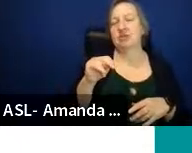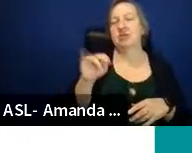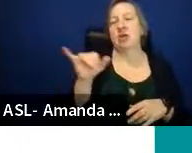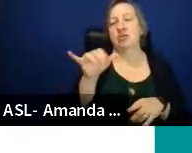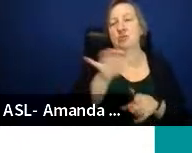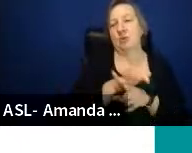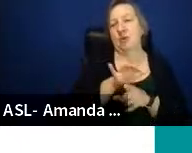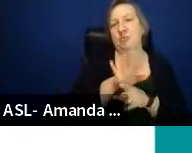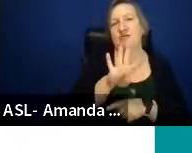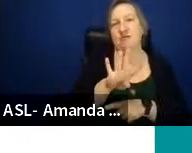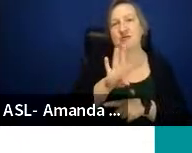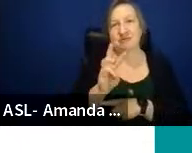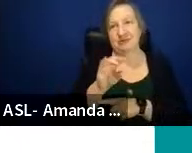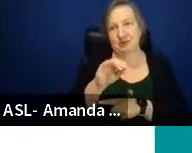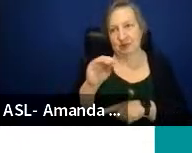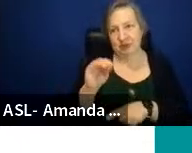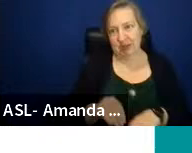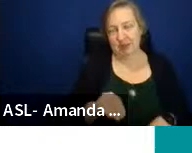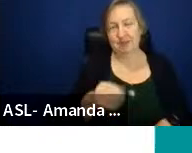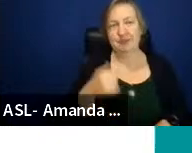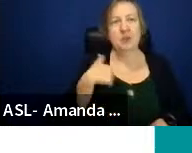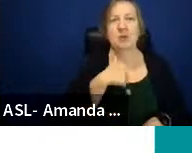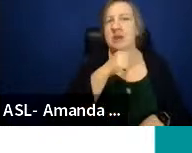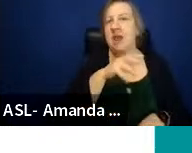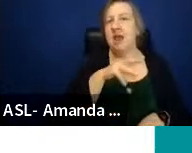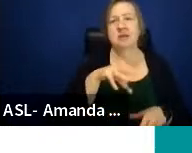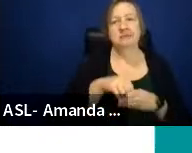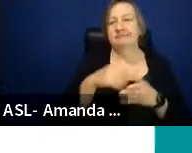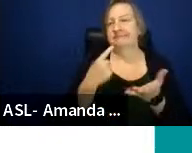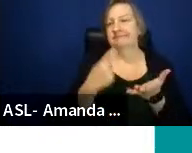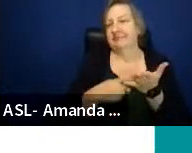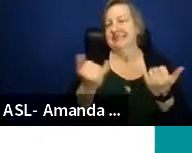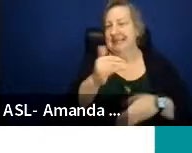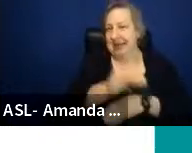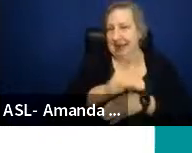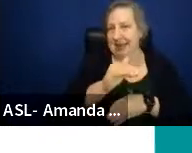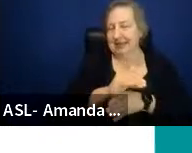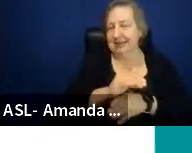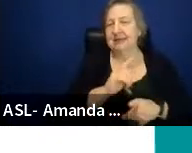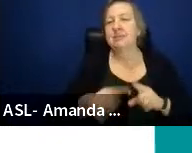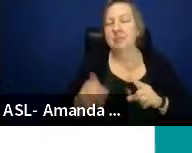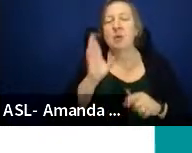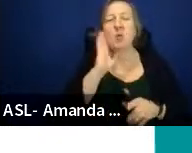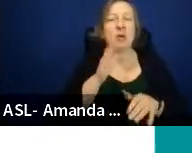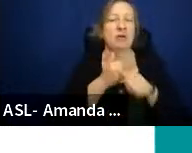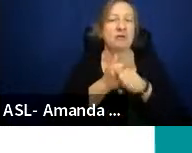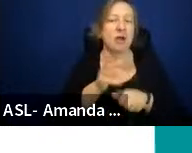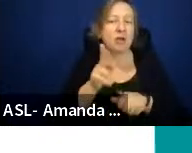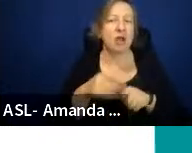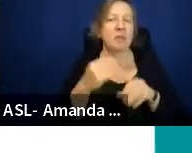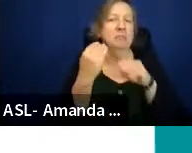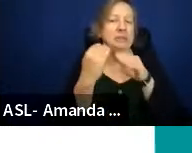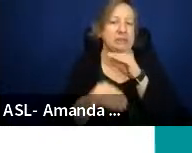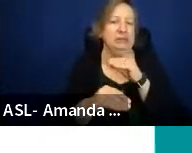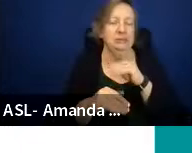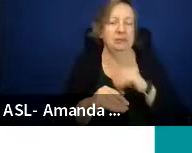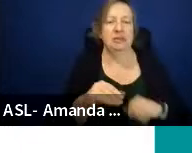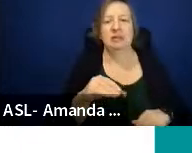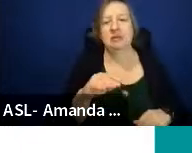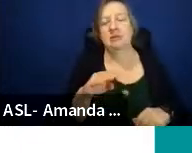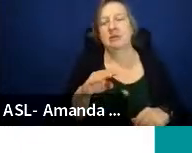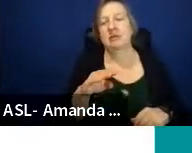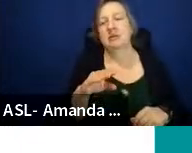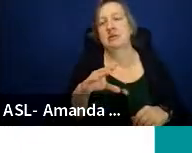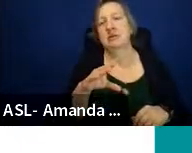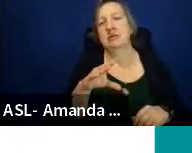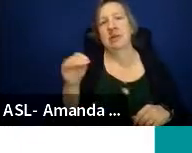46%. We're not including that tonight, but we are going to follow up in an email. And the